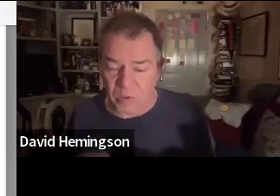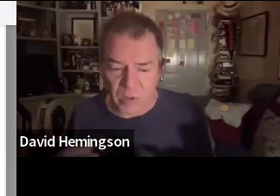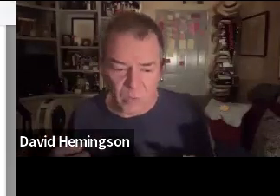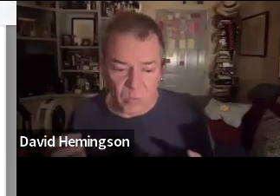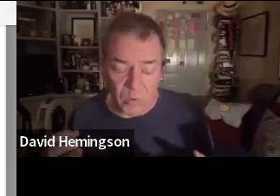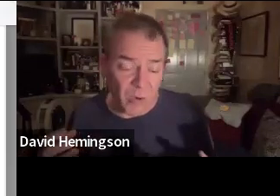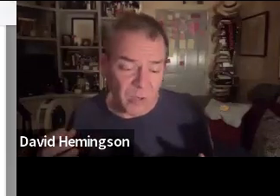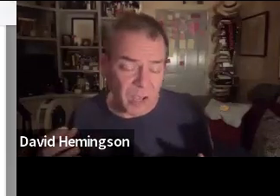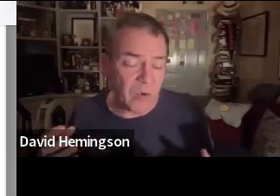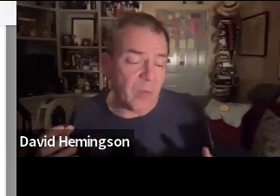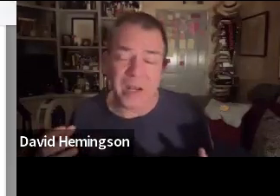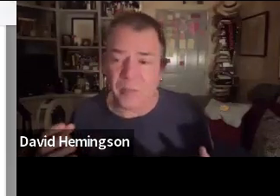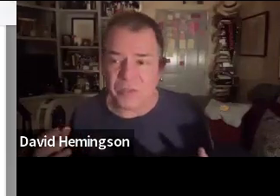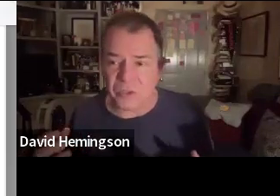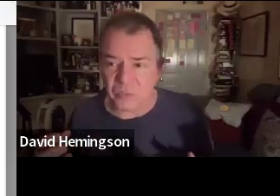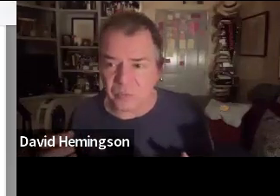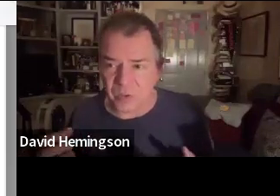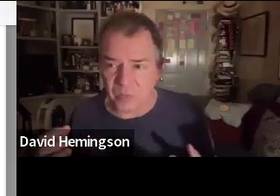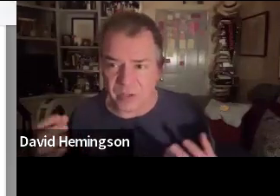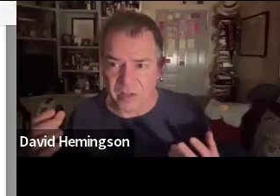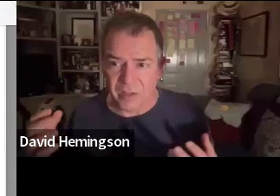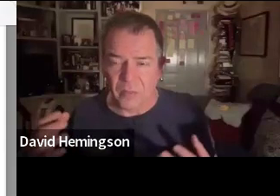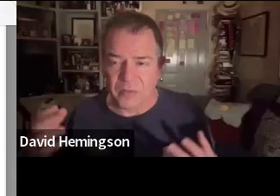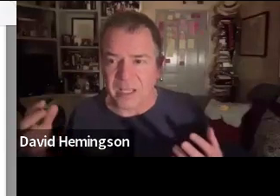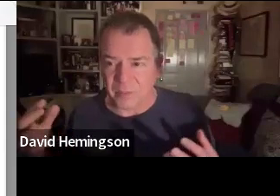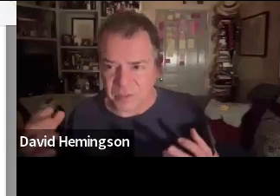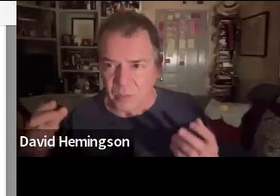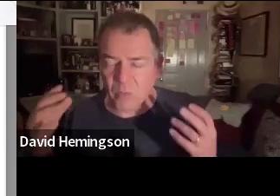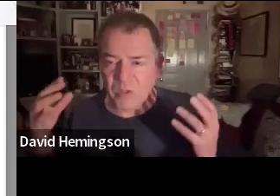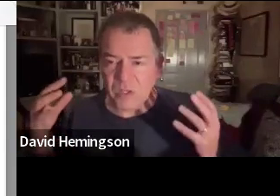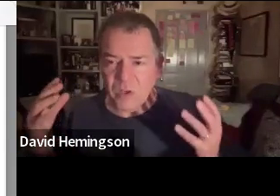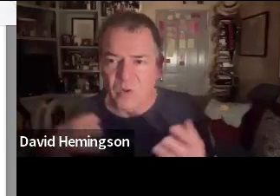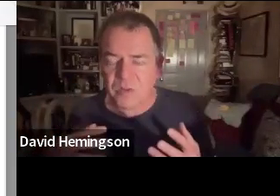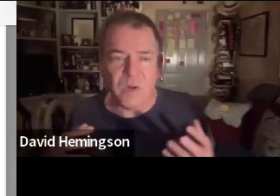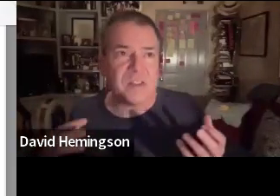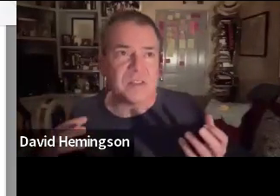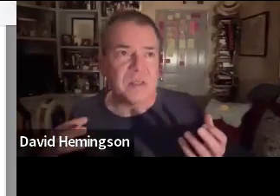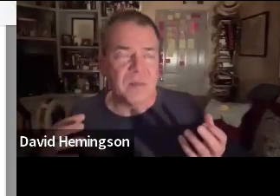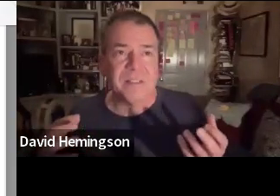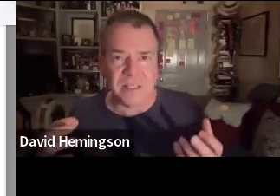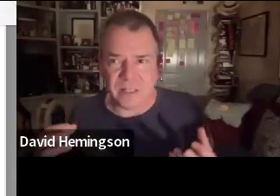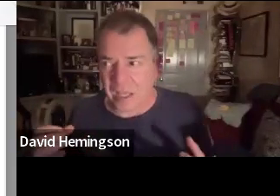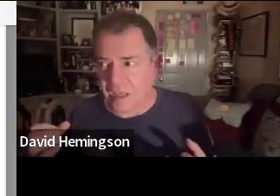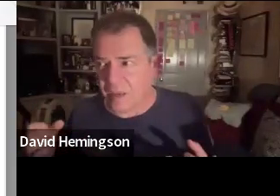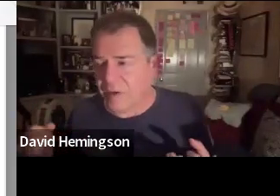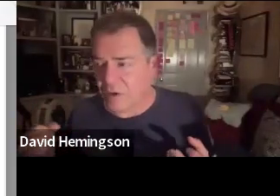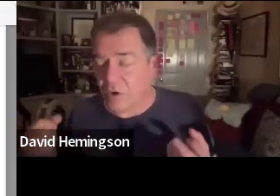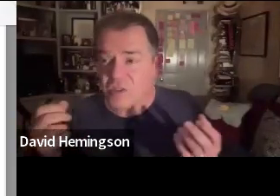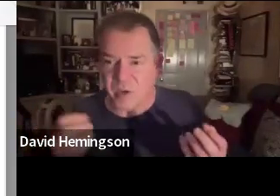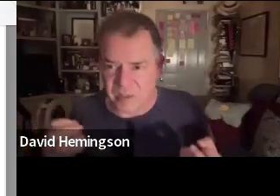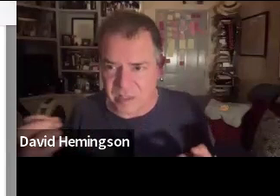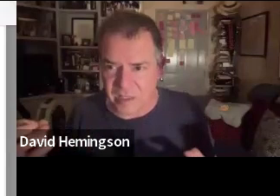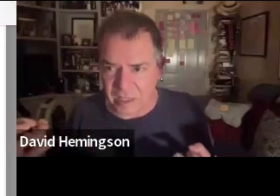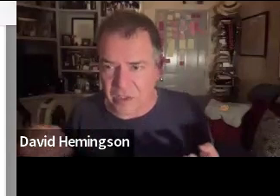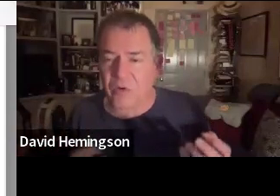collapse? How might I be doomed? You know, by almost like Oedipus, like what is my destiny? Am I